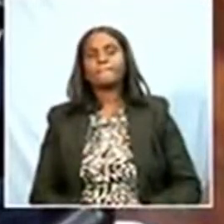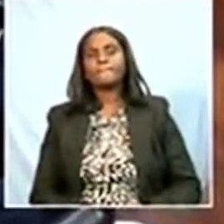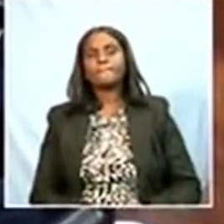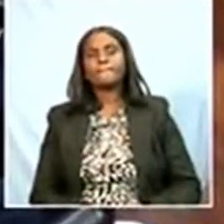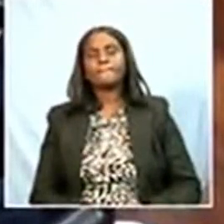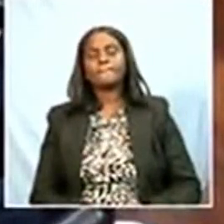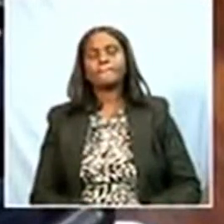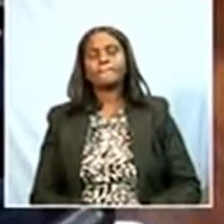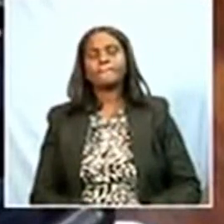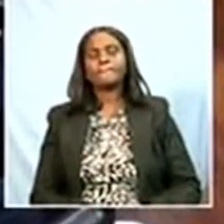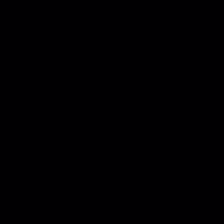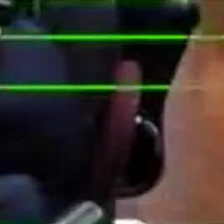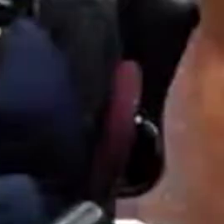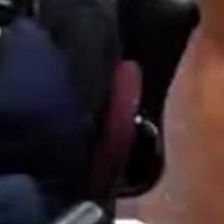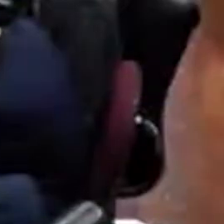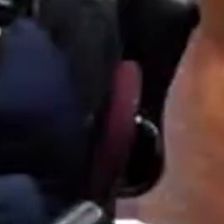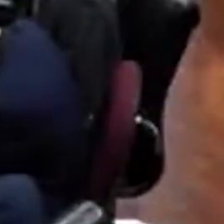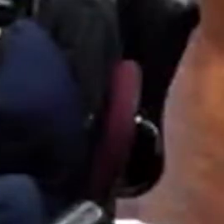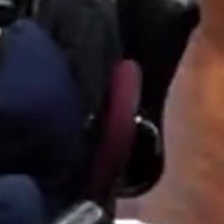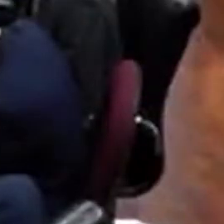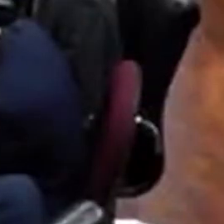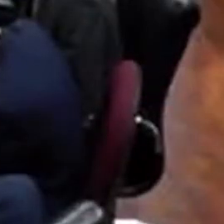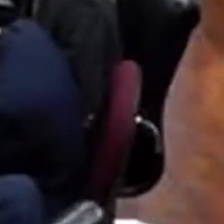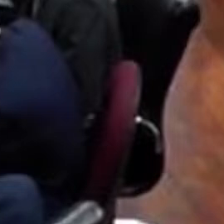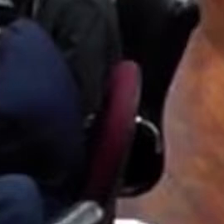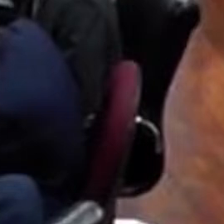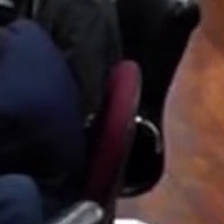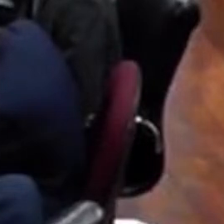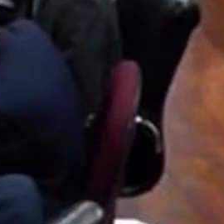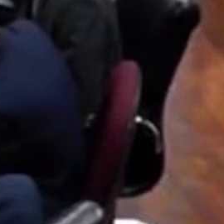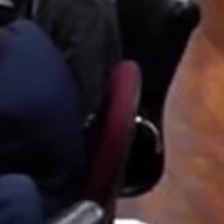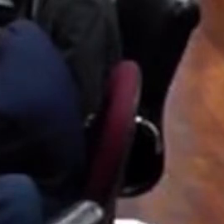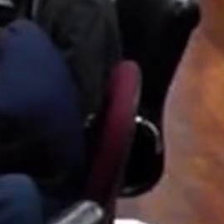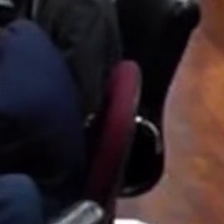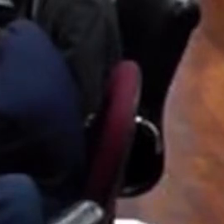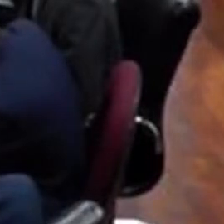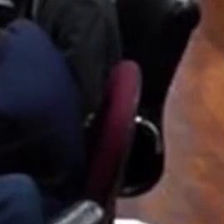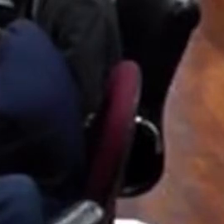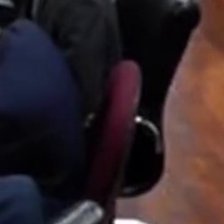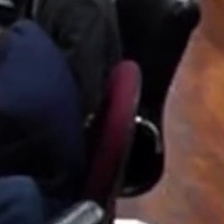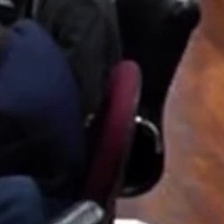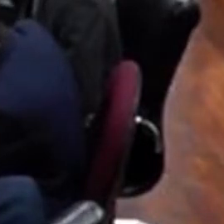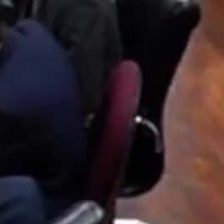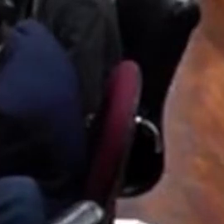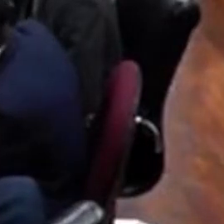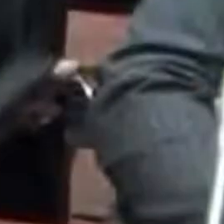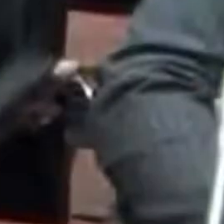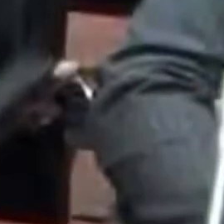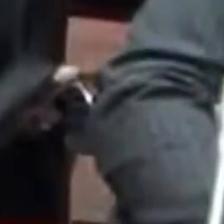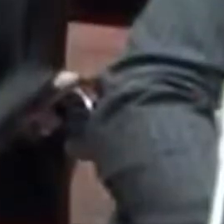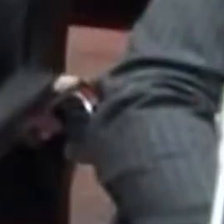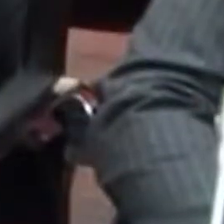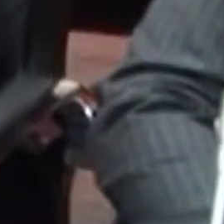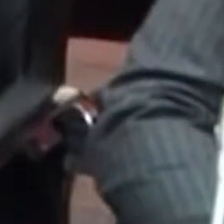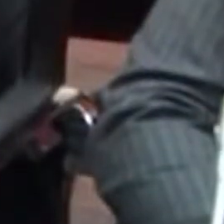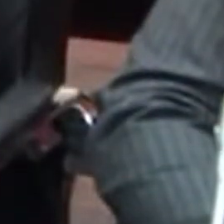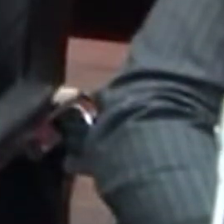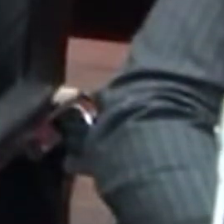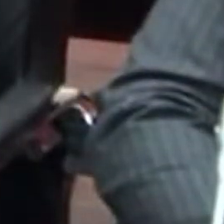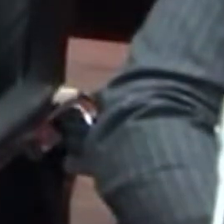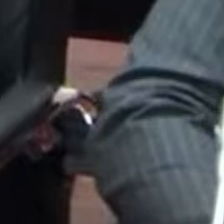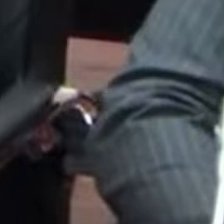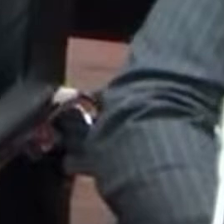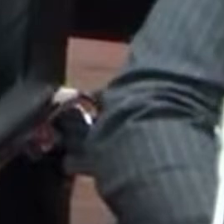Mungando slide is a point of clarification, particularly on debt. Our